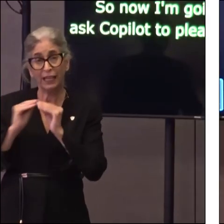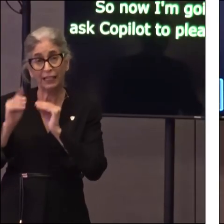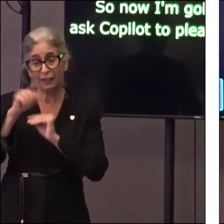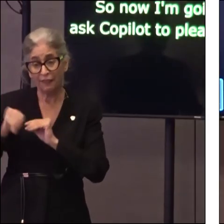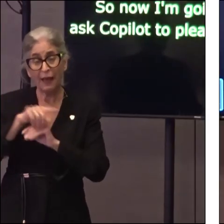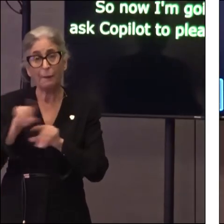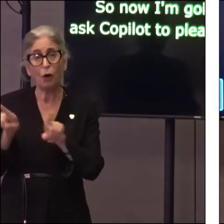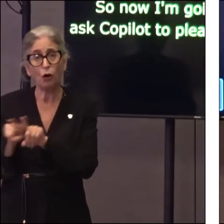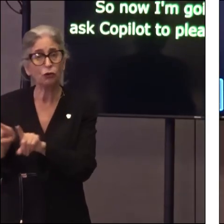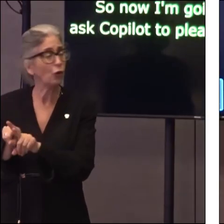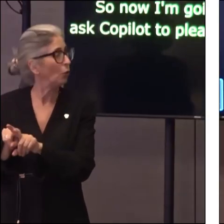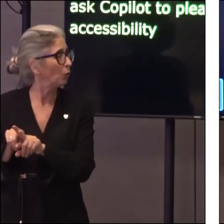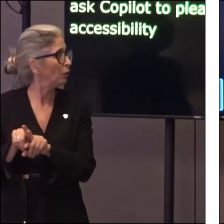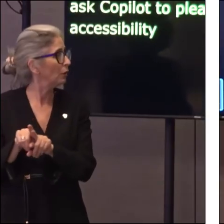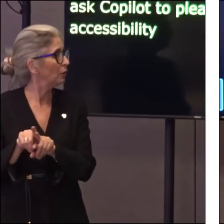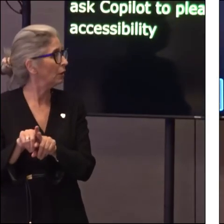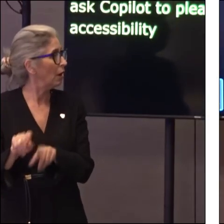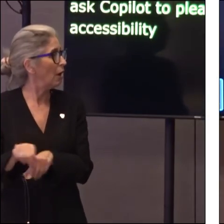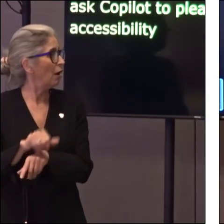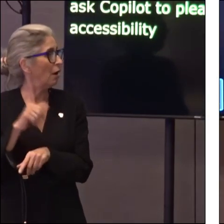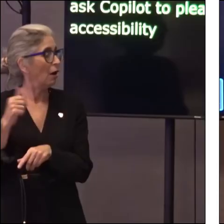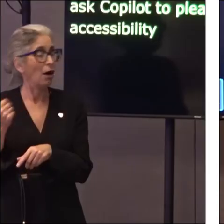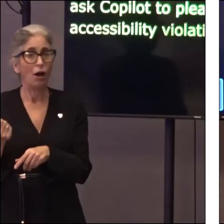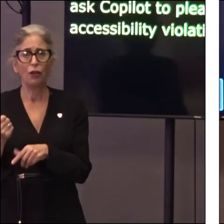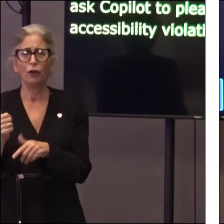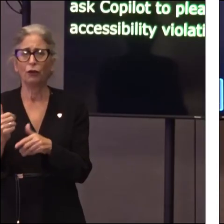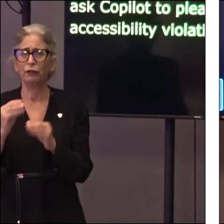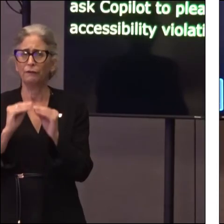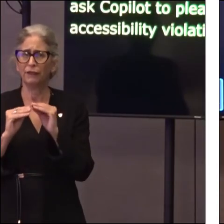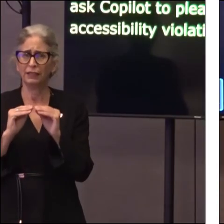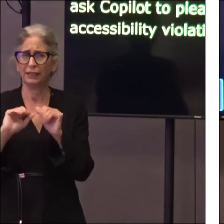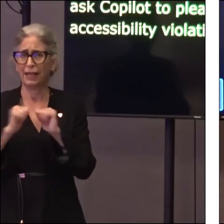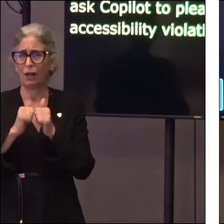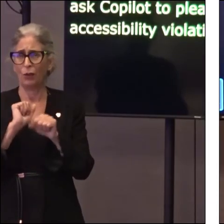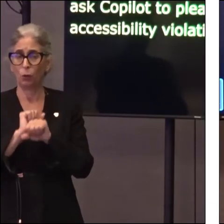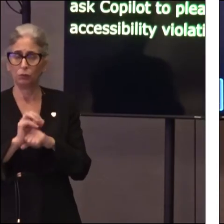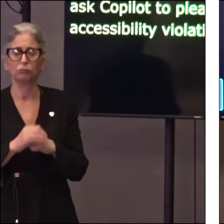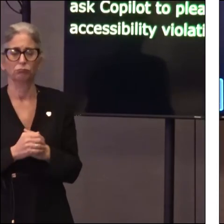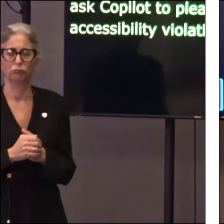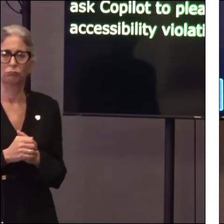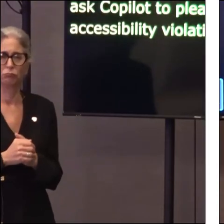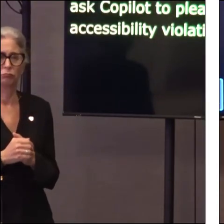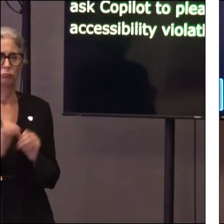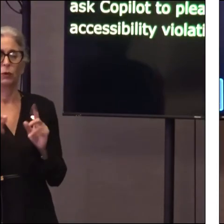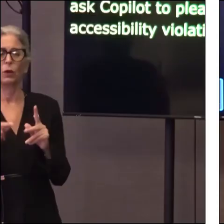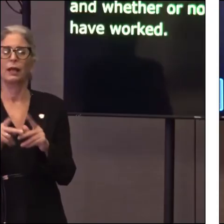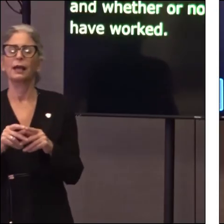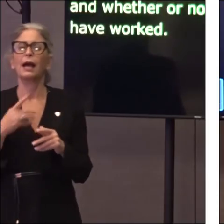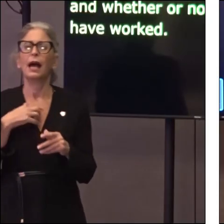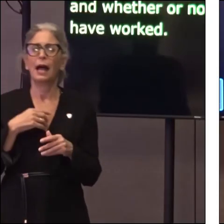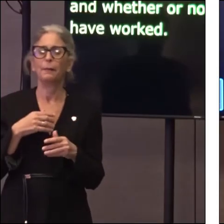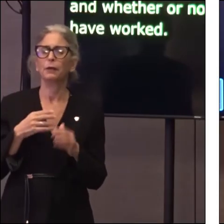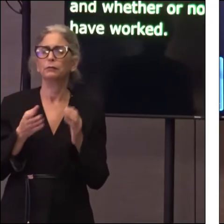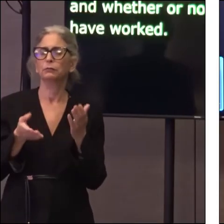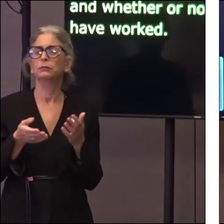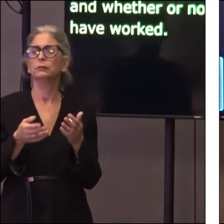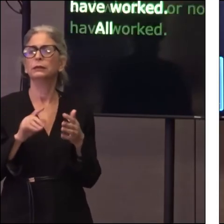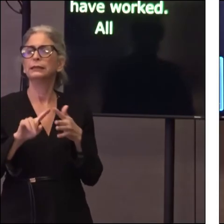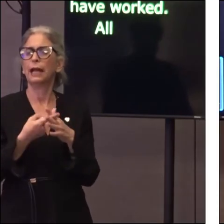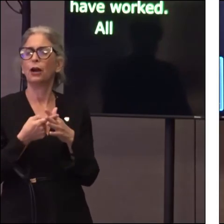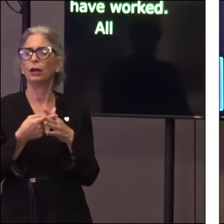and whether or not those fixes have worked. All right. So I'm going to prompt Copilot